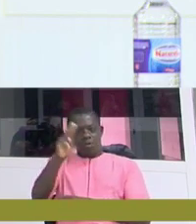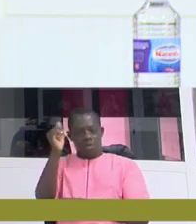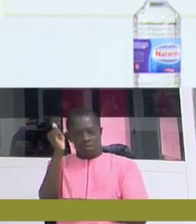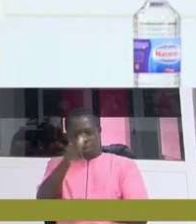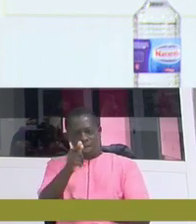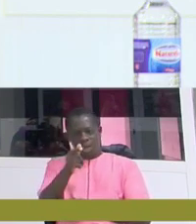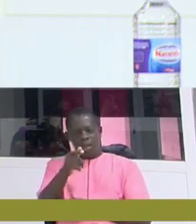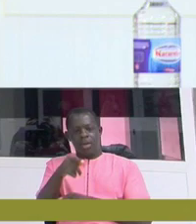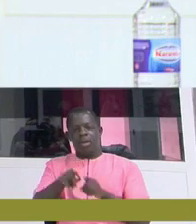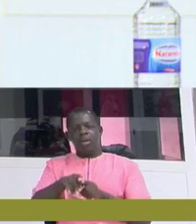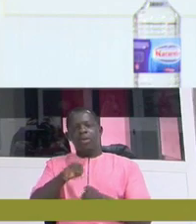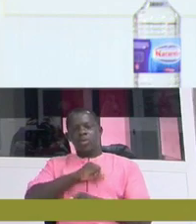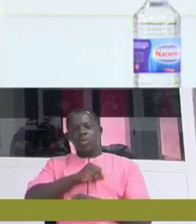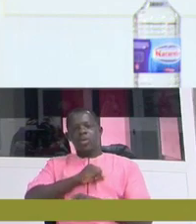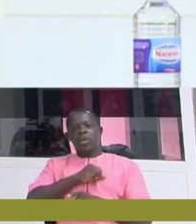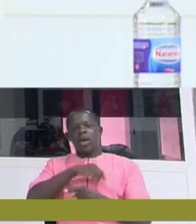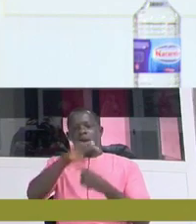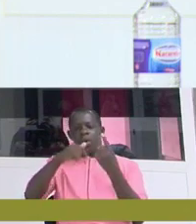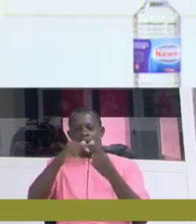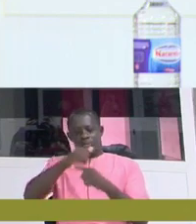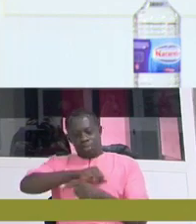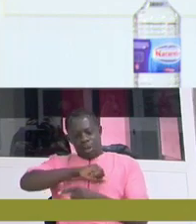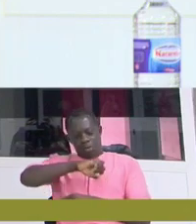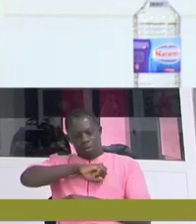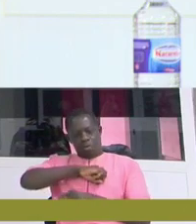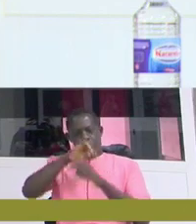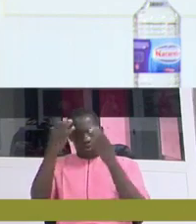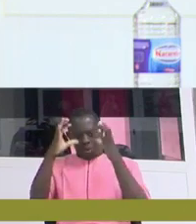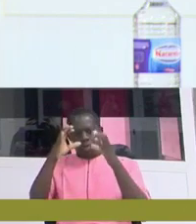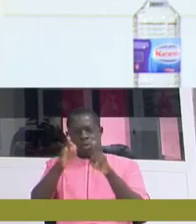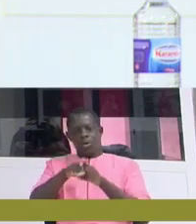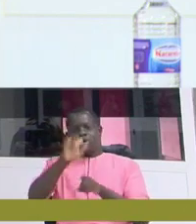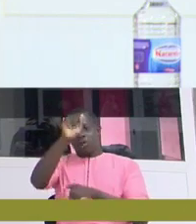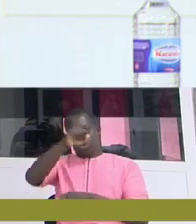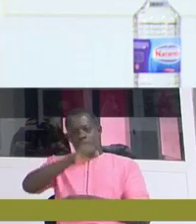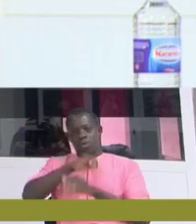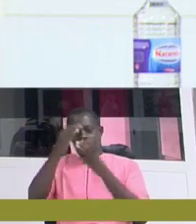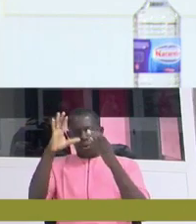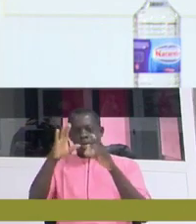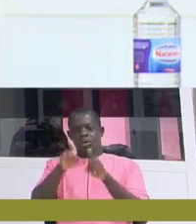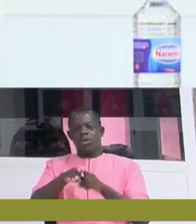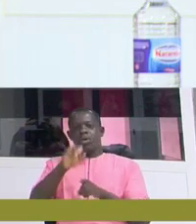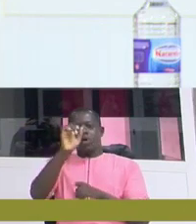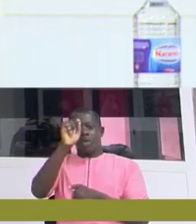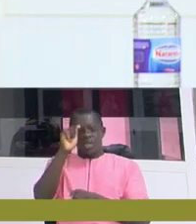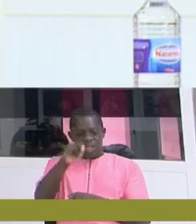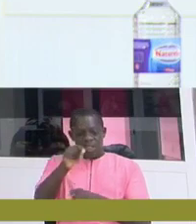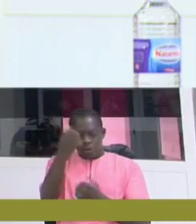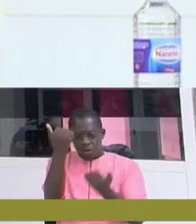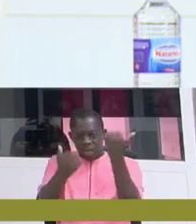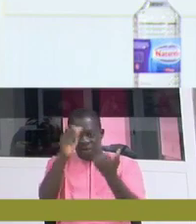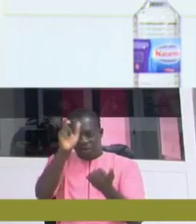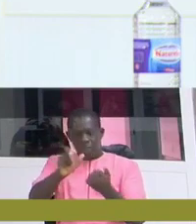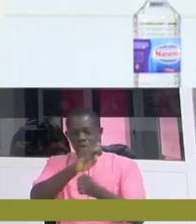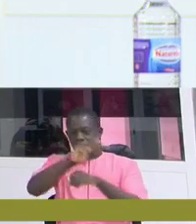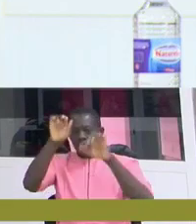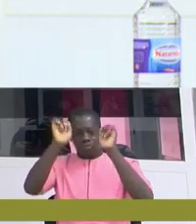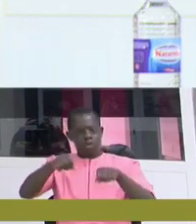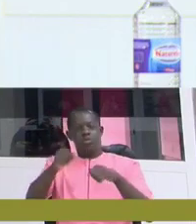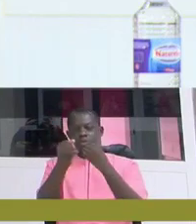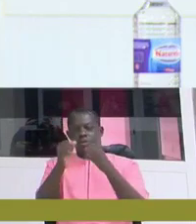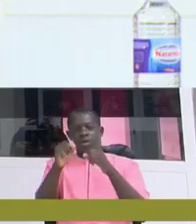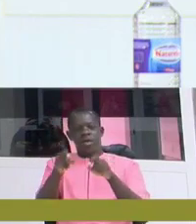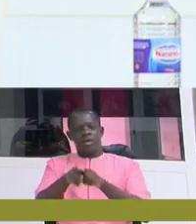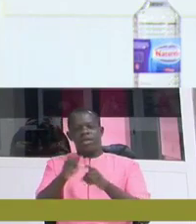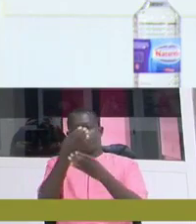but it's my head, your head, Even this your driver will not escape. Because what more driver will come for